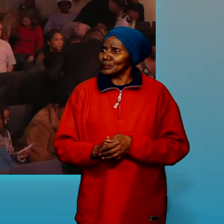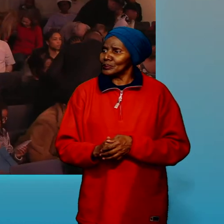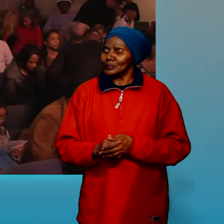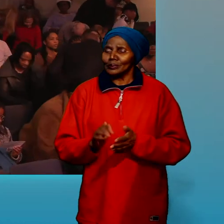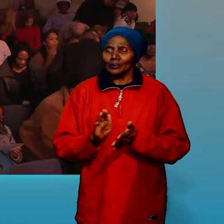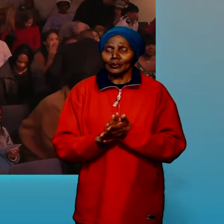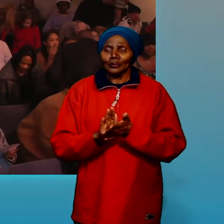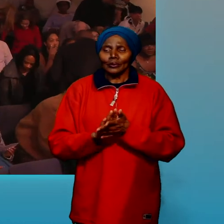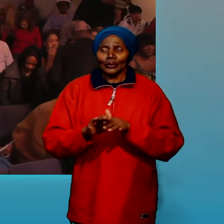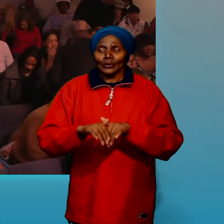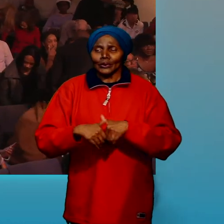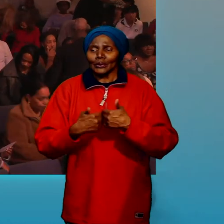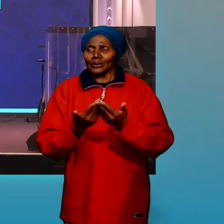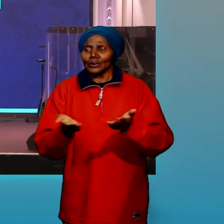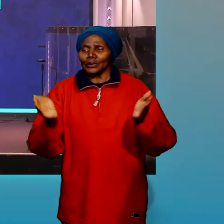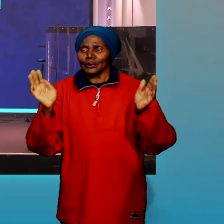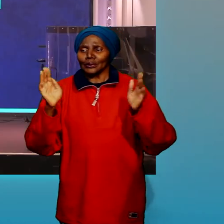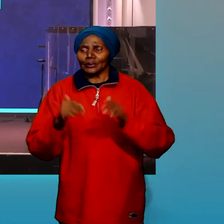Hallelujah.